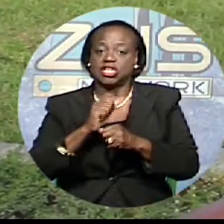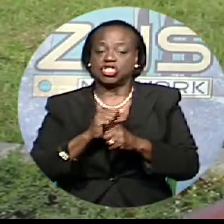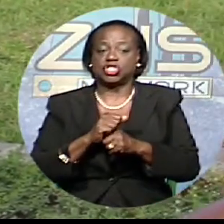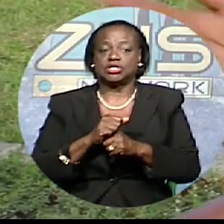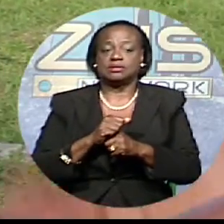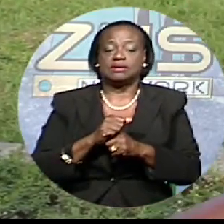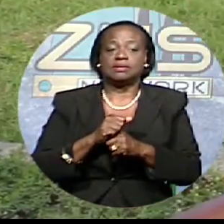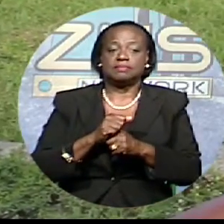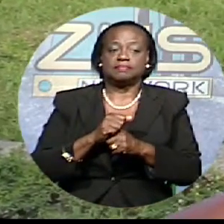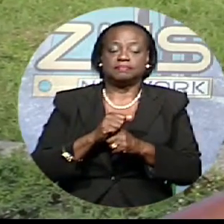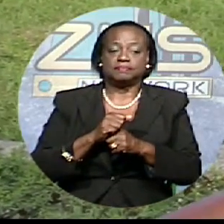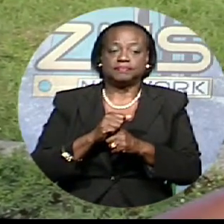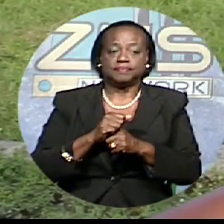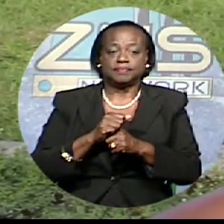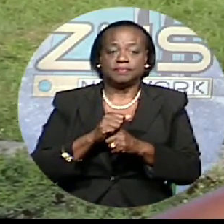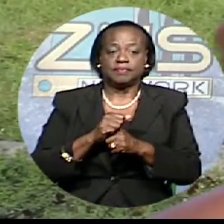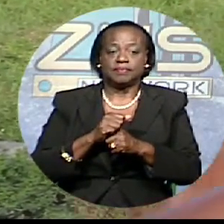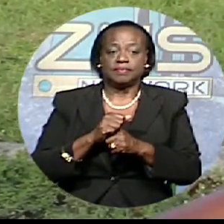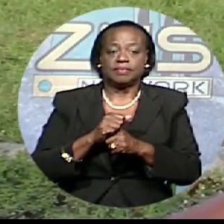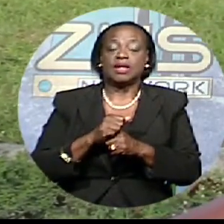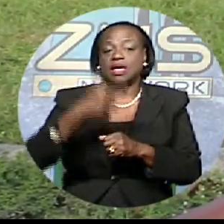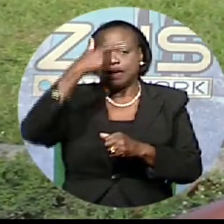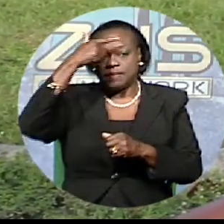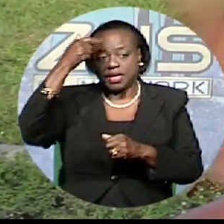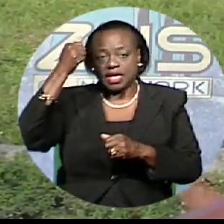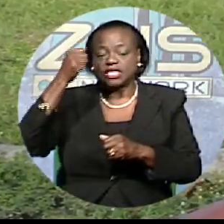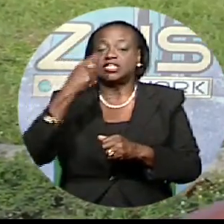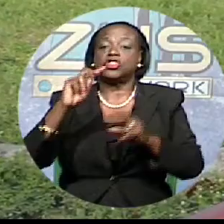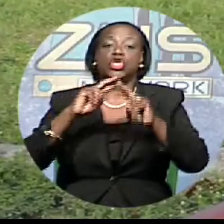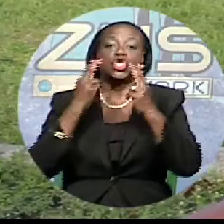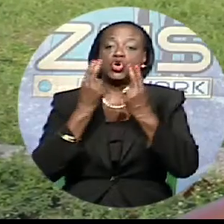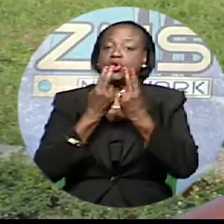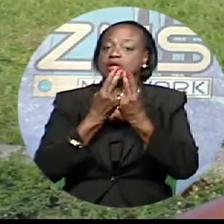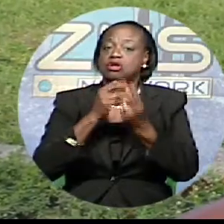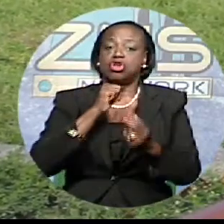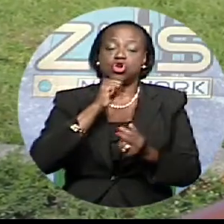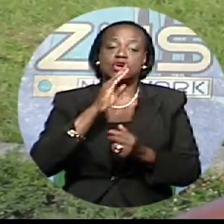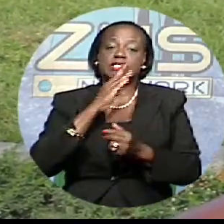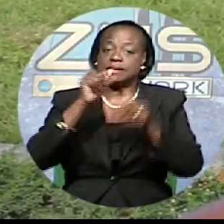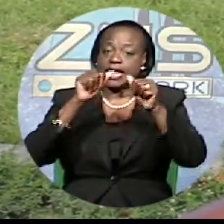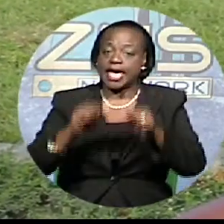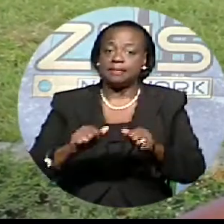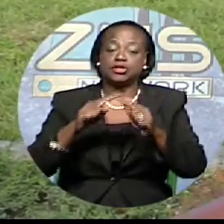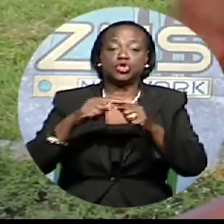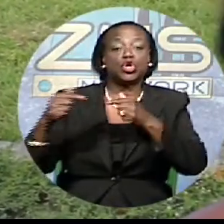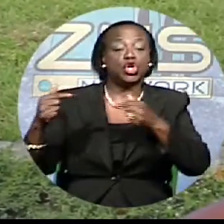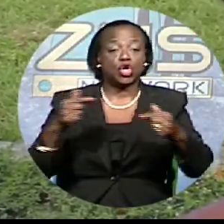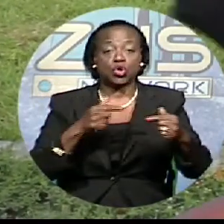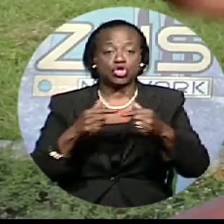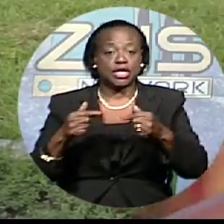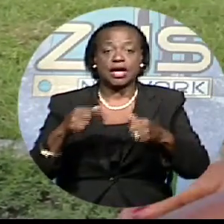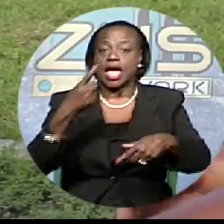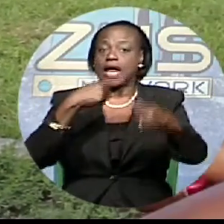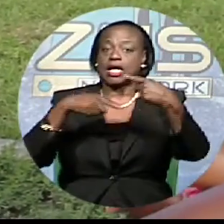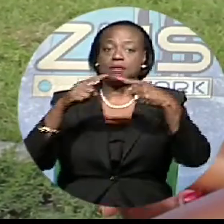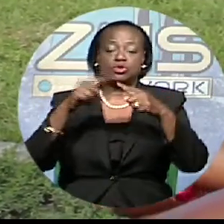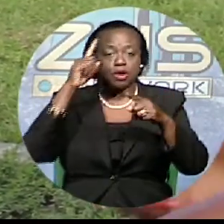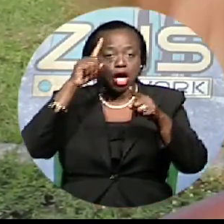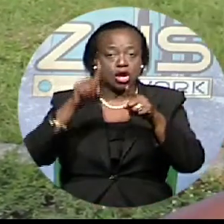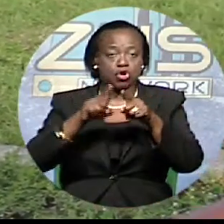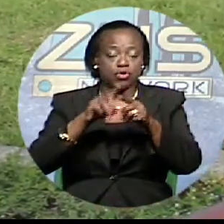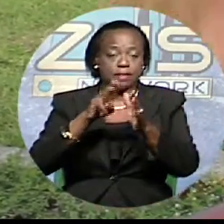an agreed position. Because the union has not been able to negotiate and come to an